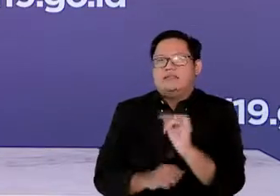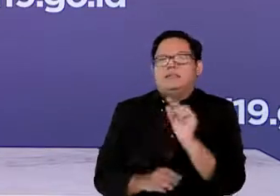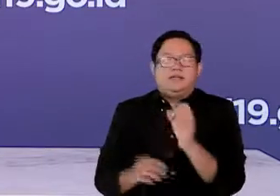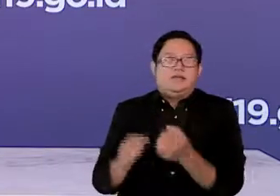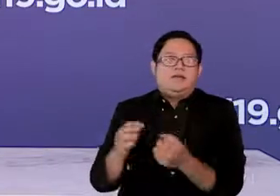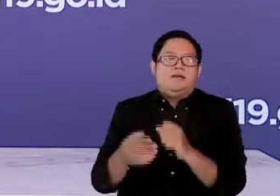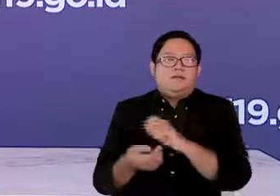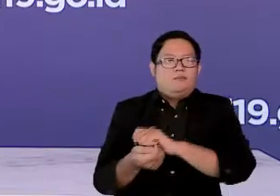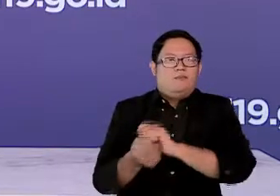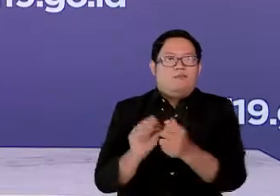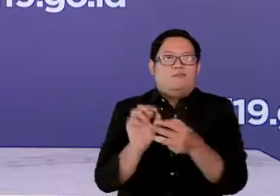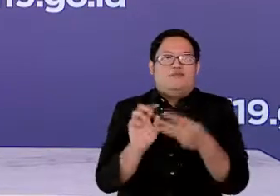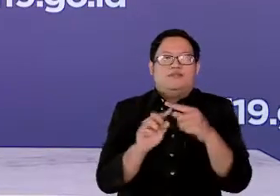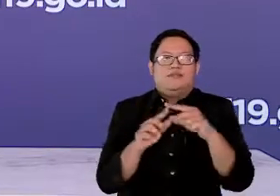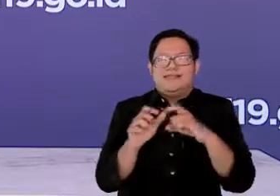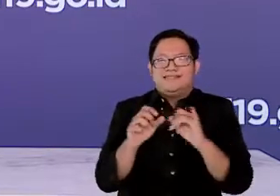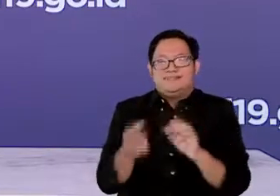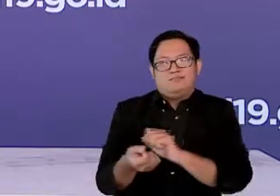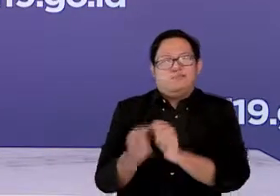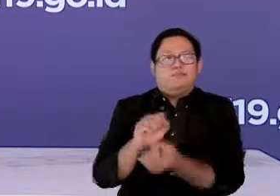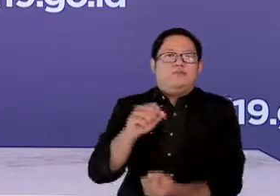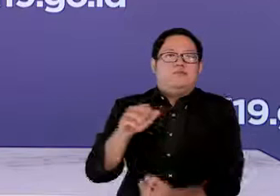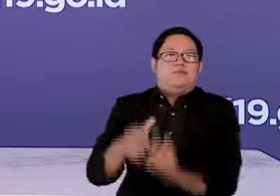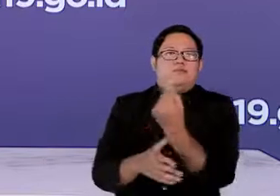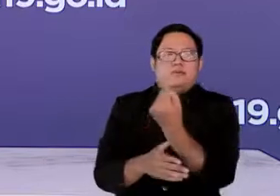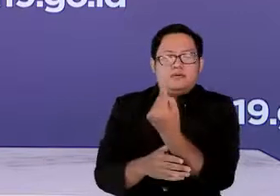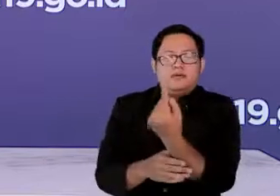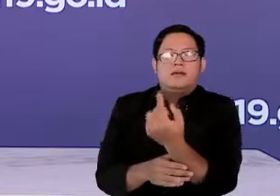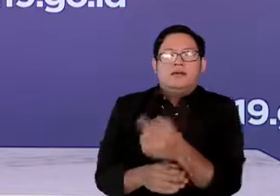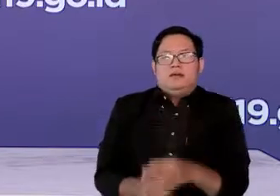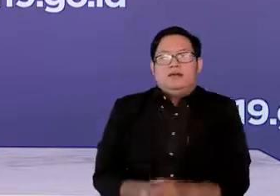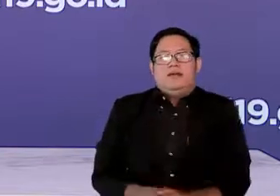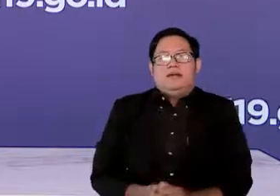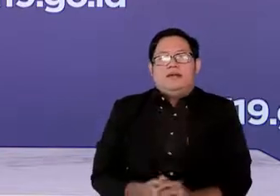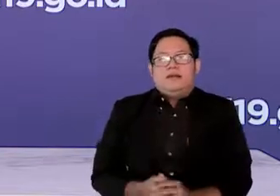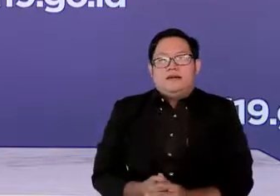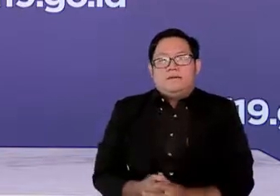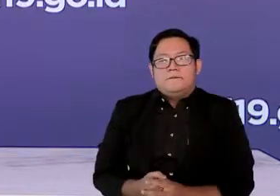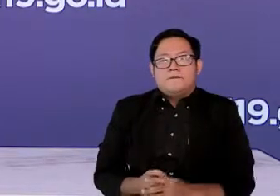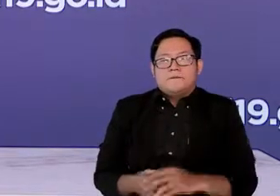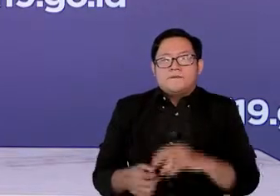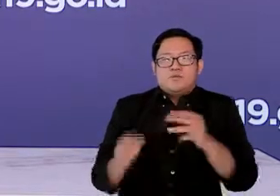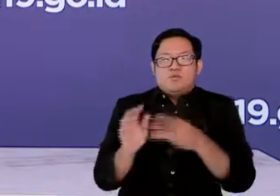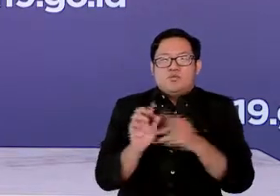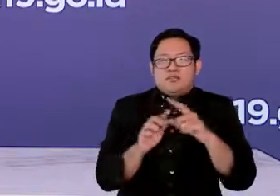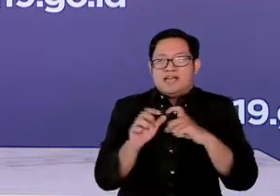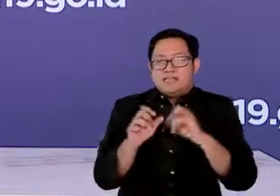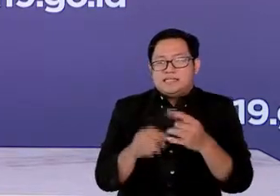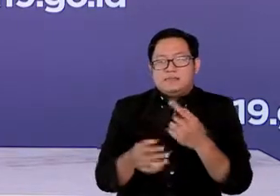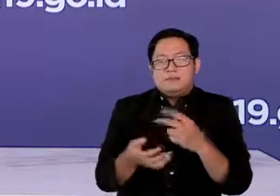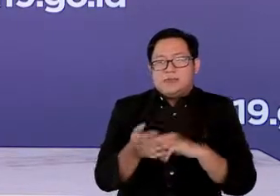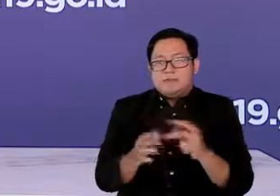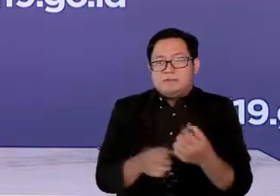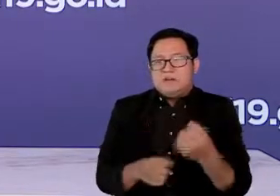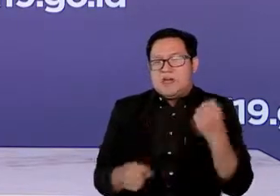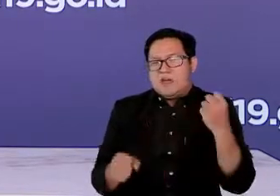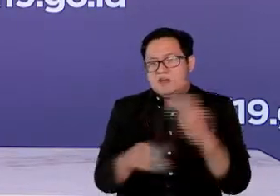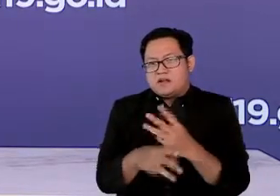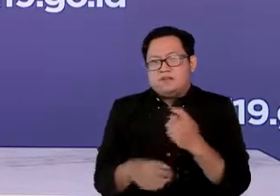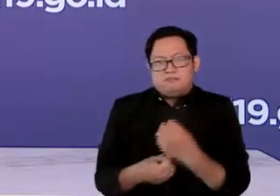a natural process. Not all mutations carry a negative effect that most people are worried